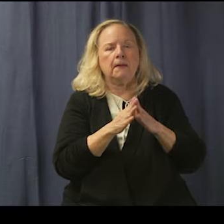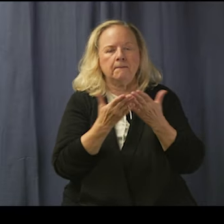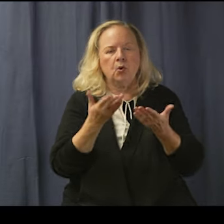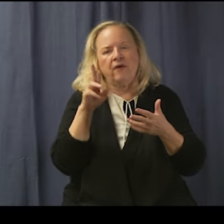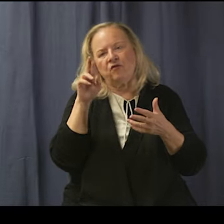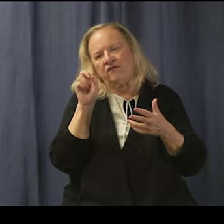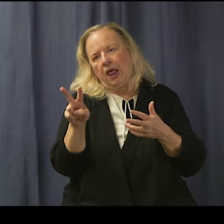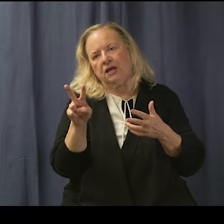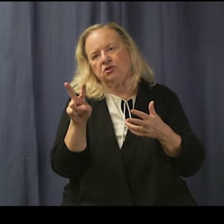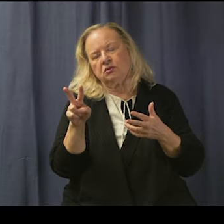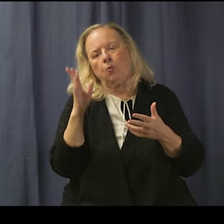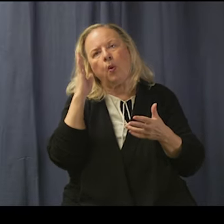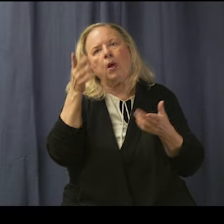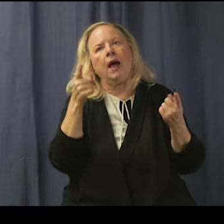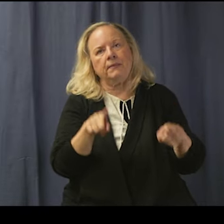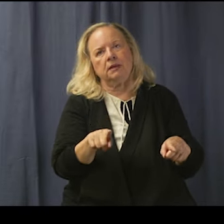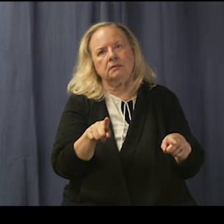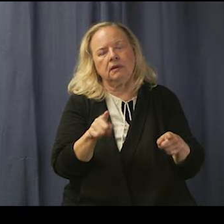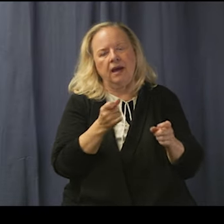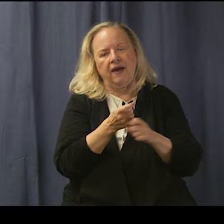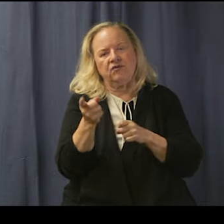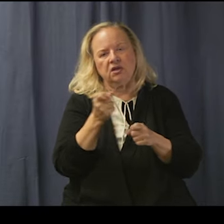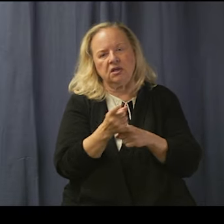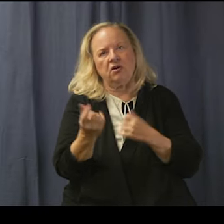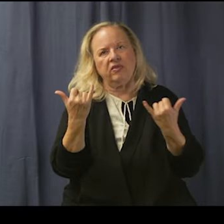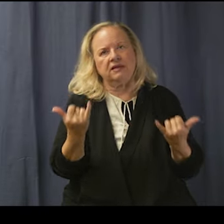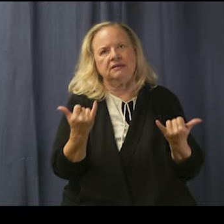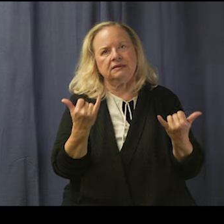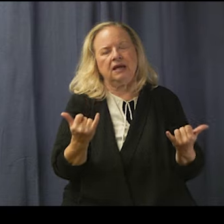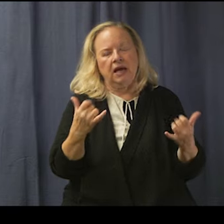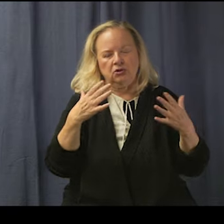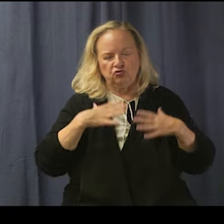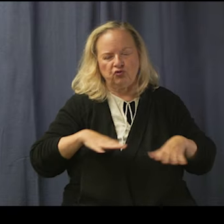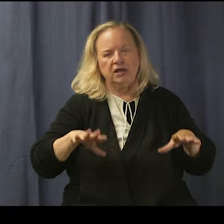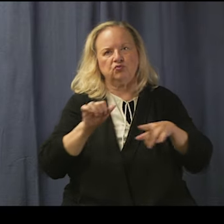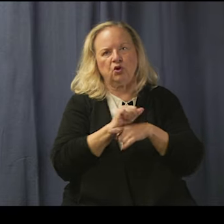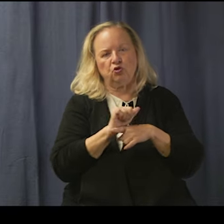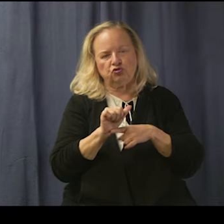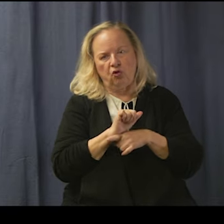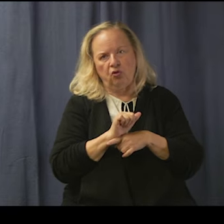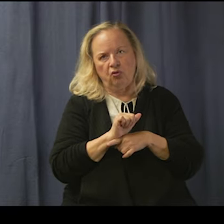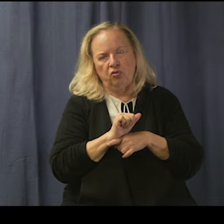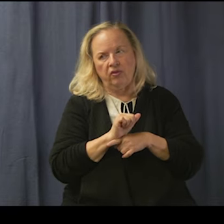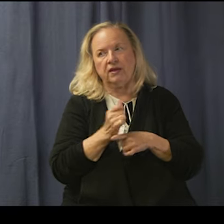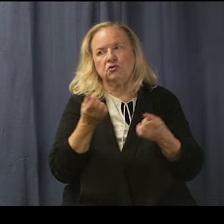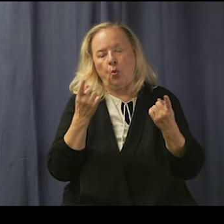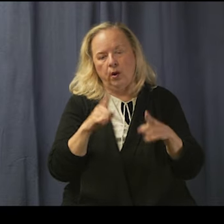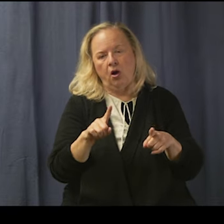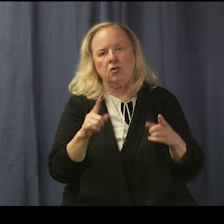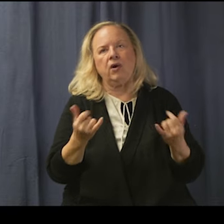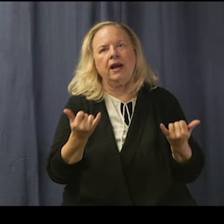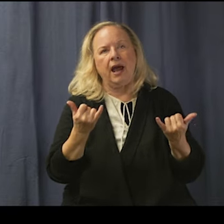of Revelation. What's going to happen? Every year on this day, they do a dress rehearsal. That's going on right